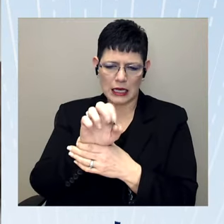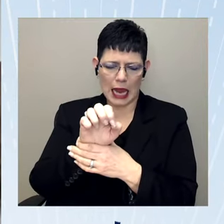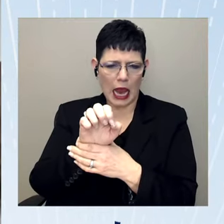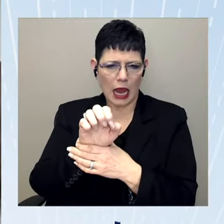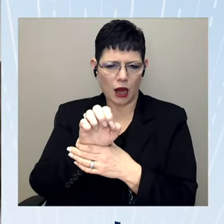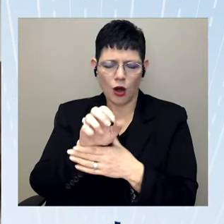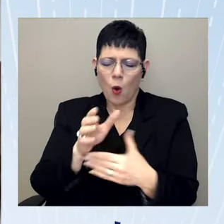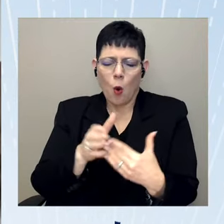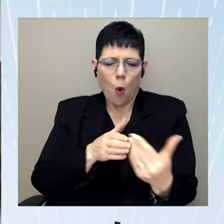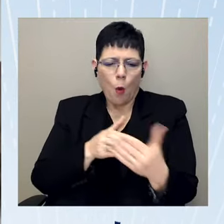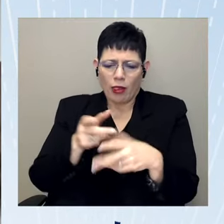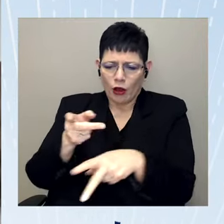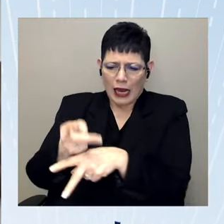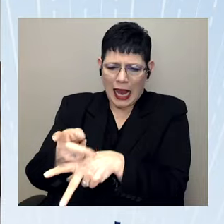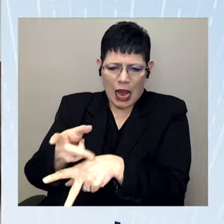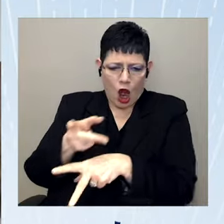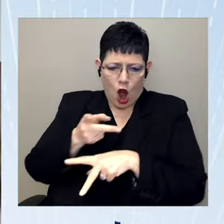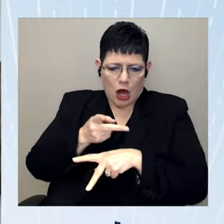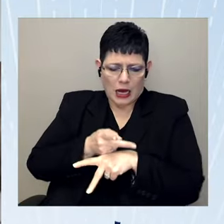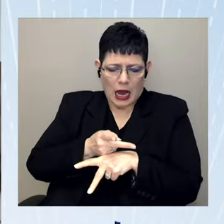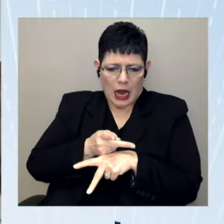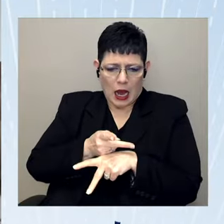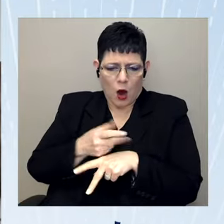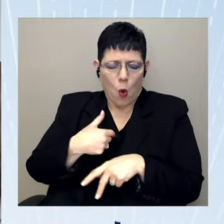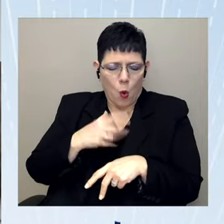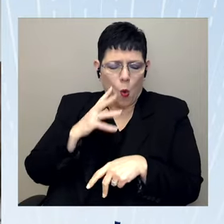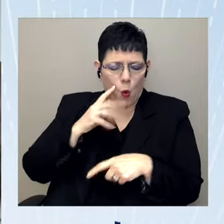is inevitable for all of us.